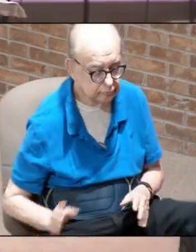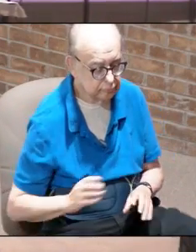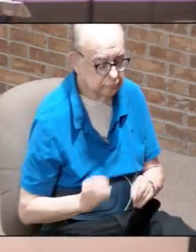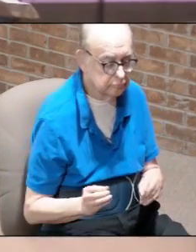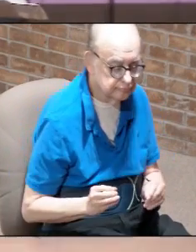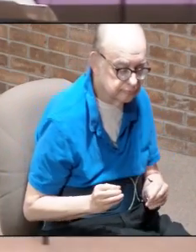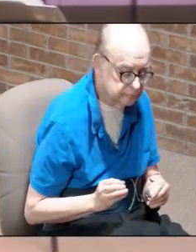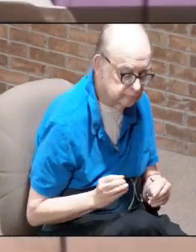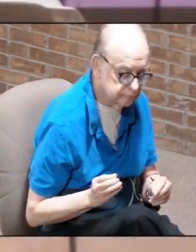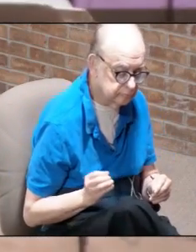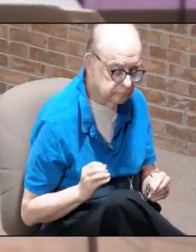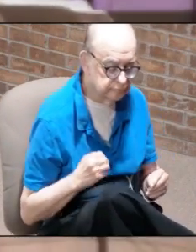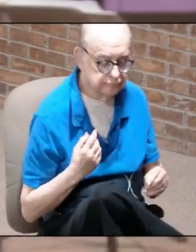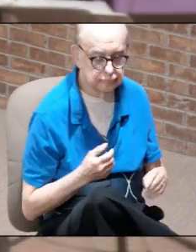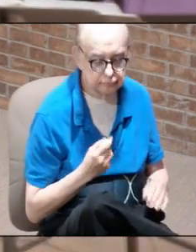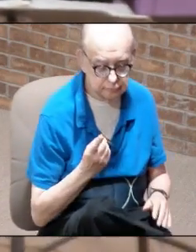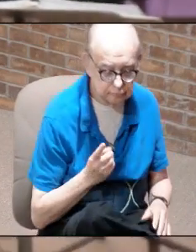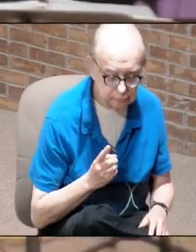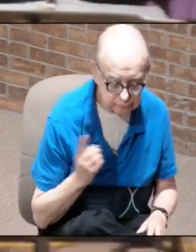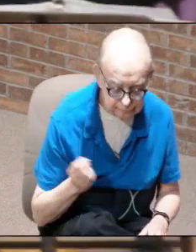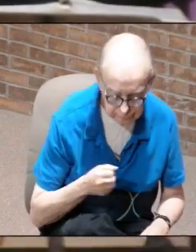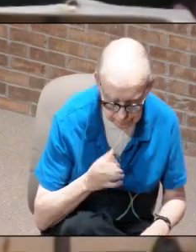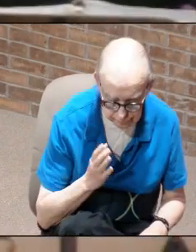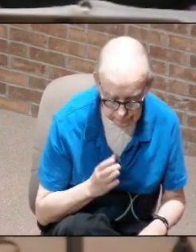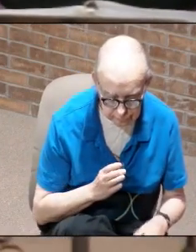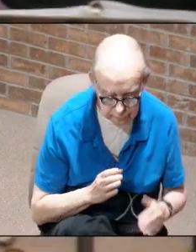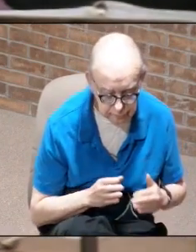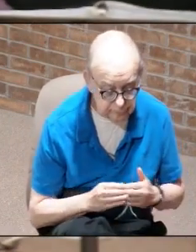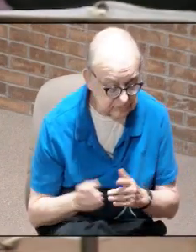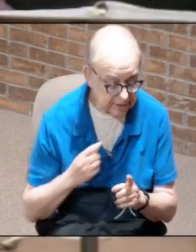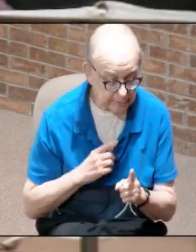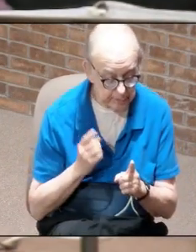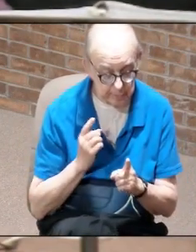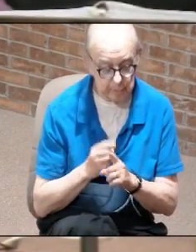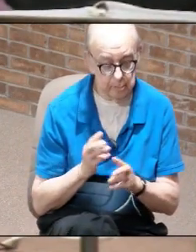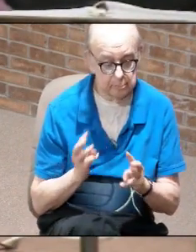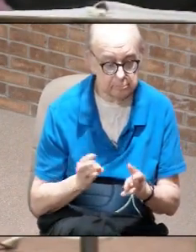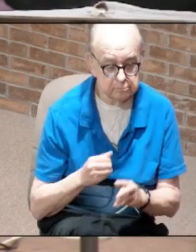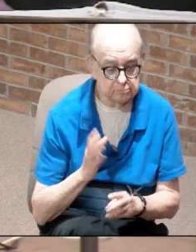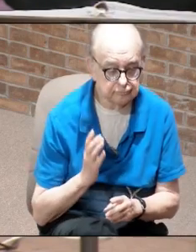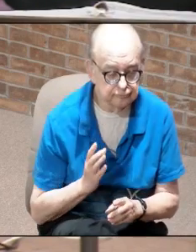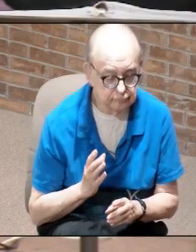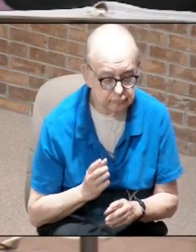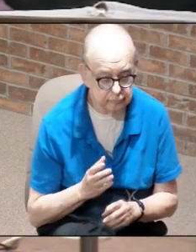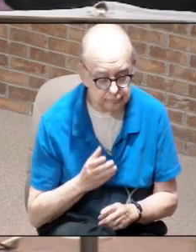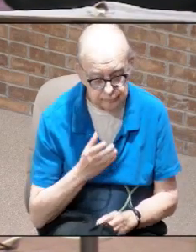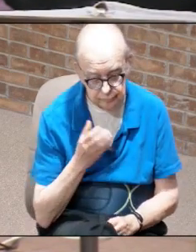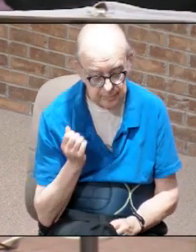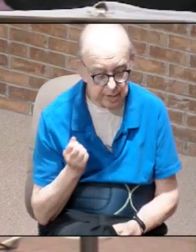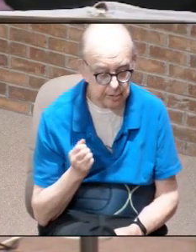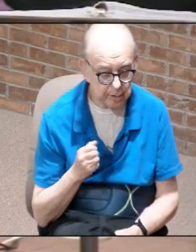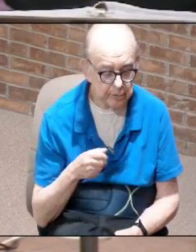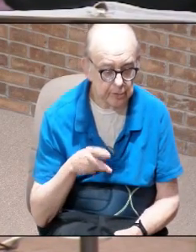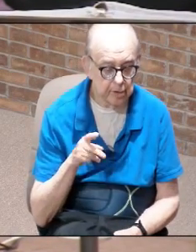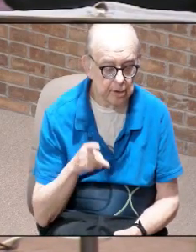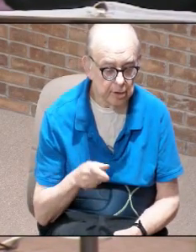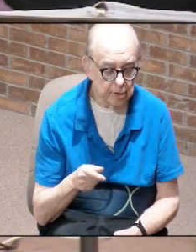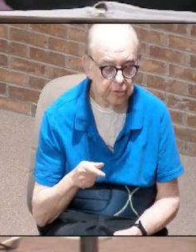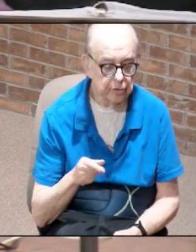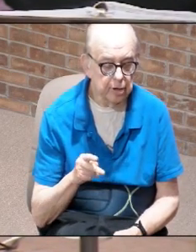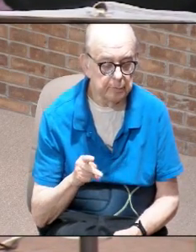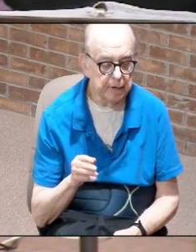And that's where we understand that only God can lead me correctly. God has got the greatest GPS.